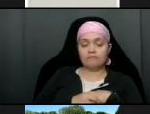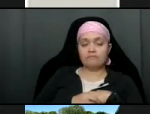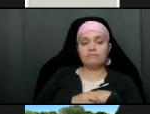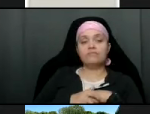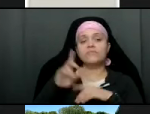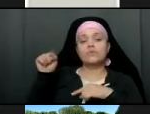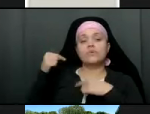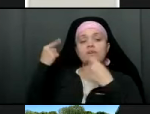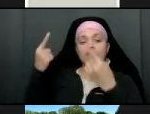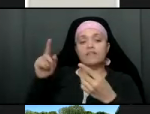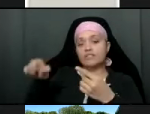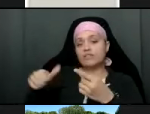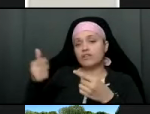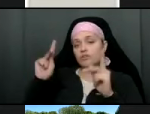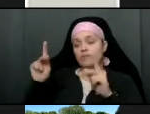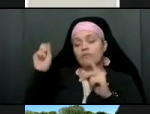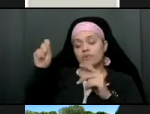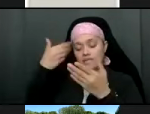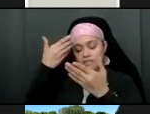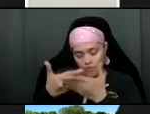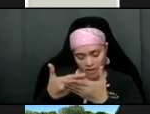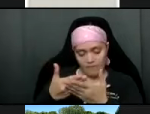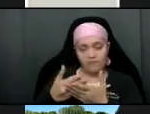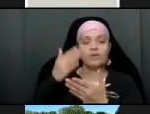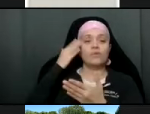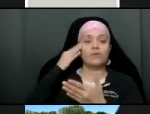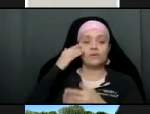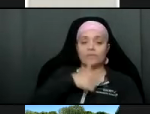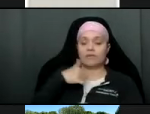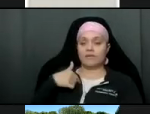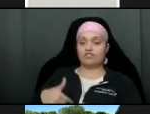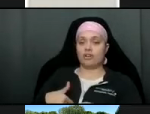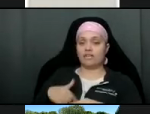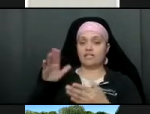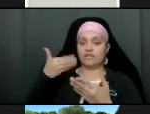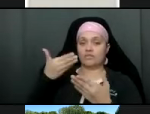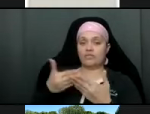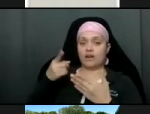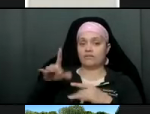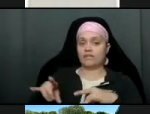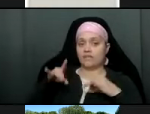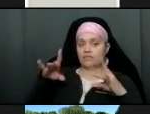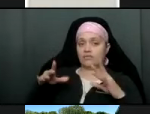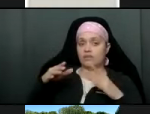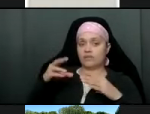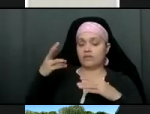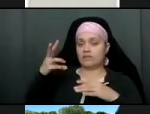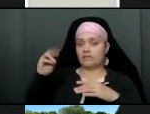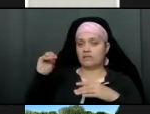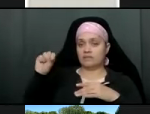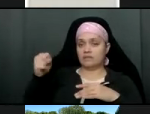Eventually, though, other peoples do arrive. We do know that the Chinese did arrive in Australia in the 16th